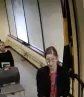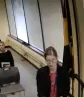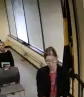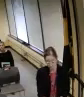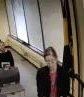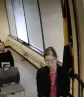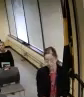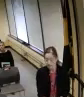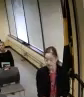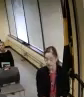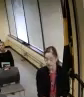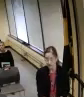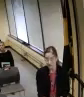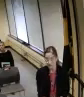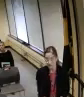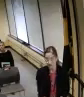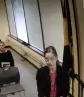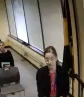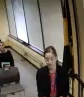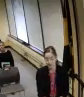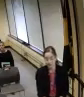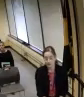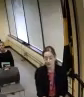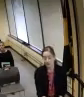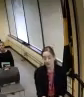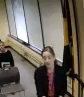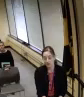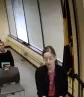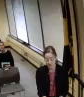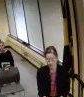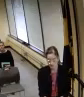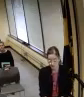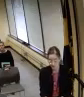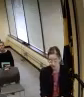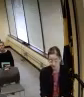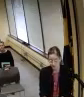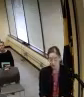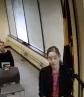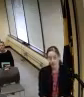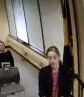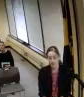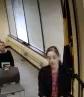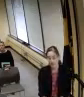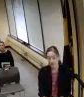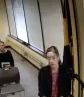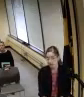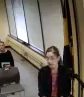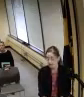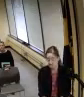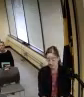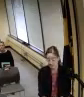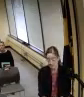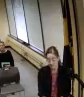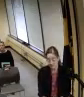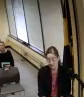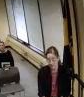issues. Next slide. So these are just some interesting photos that I thought I would include. On the left, a little hard